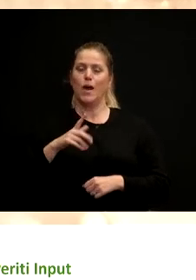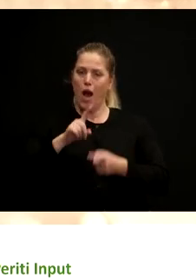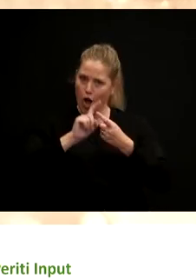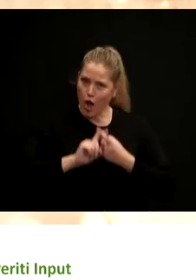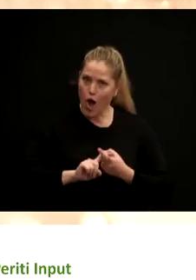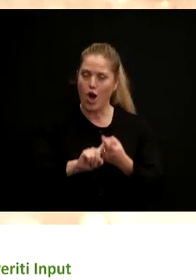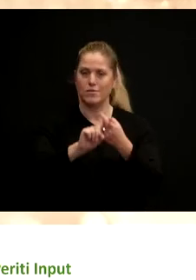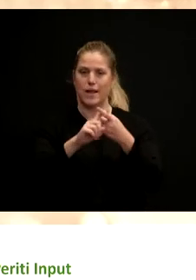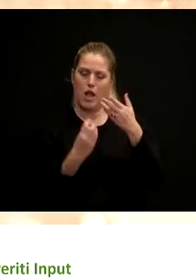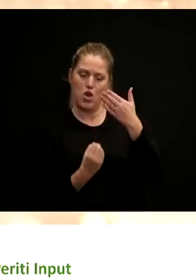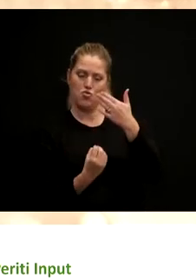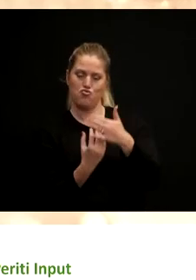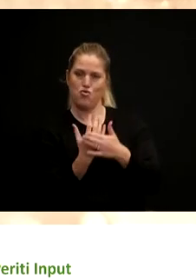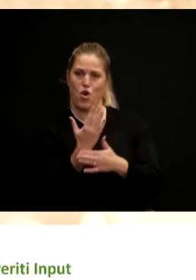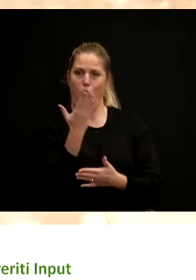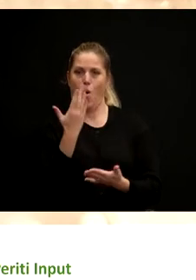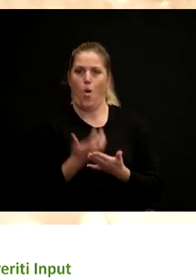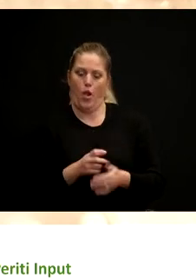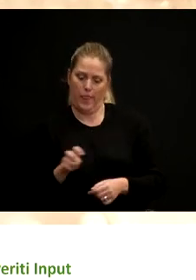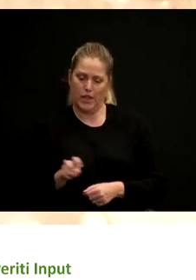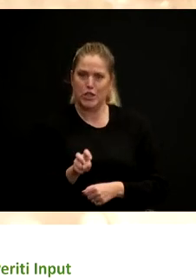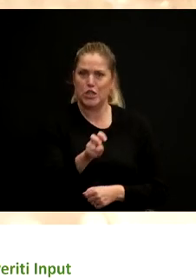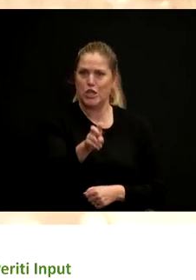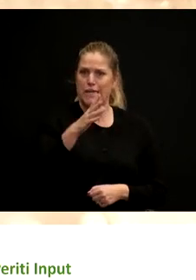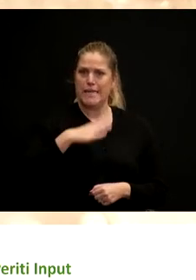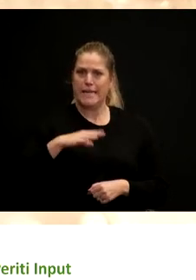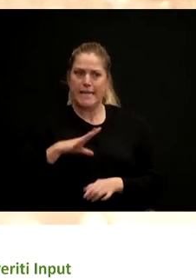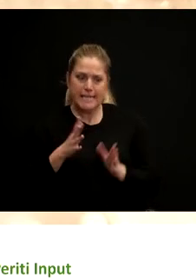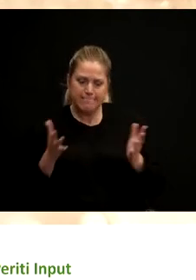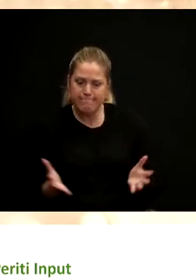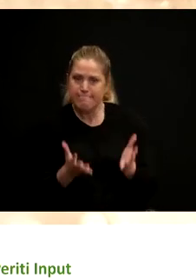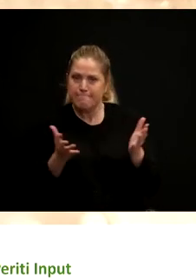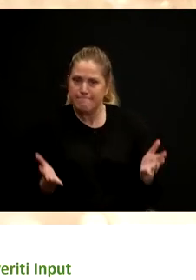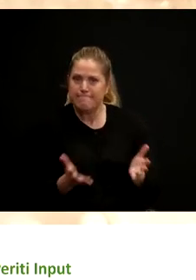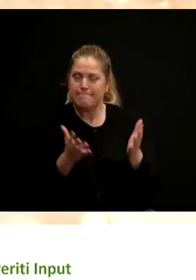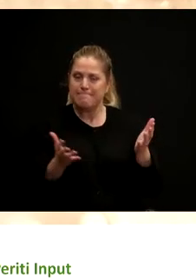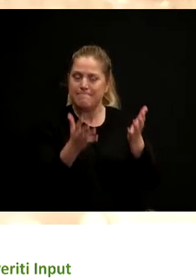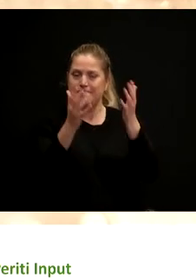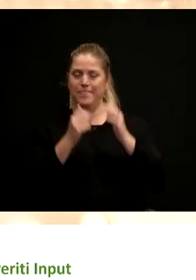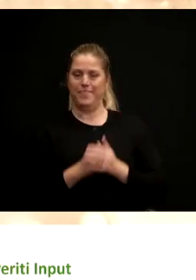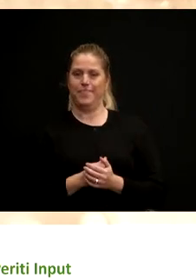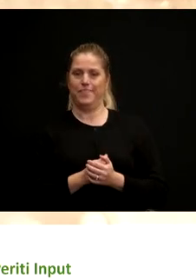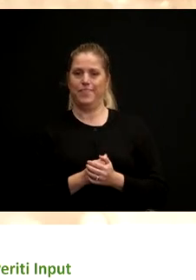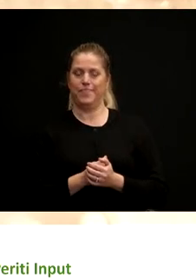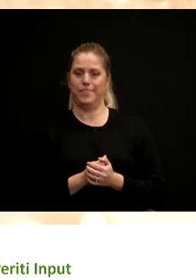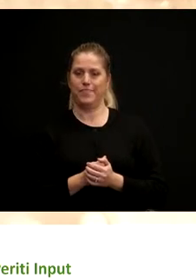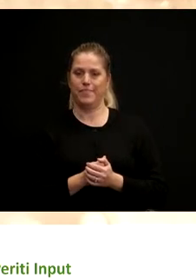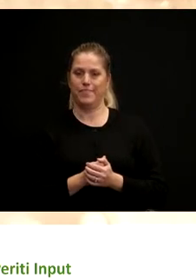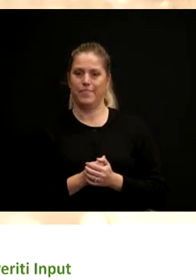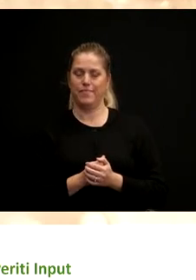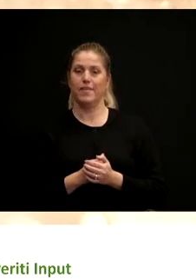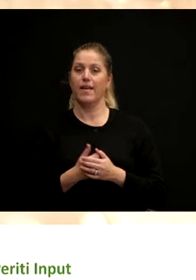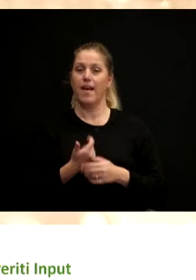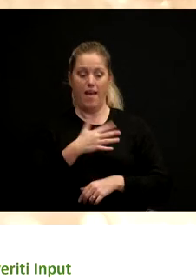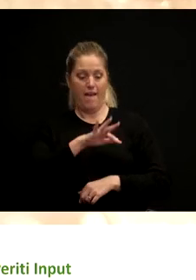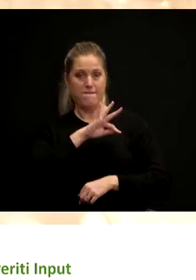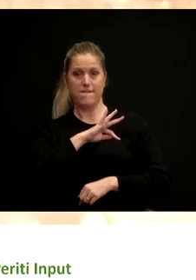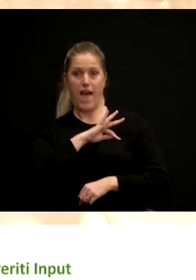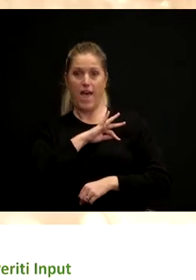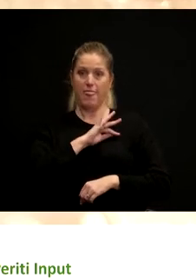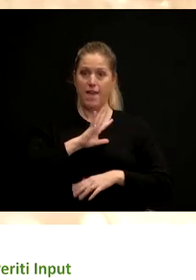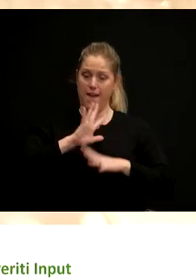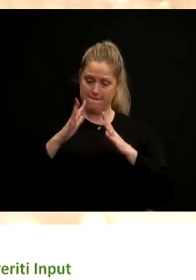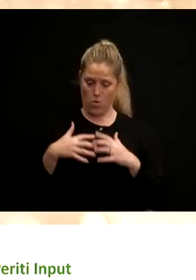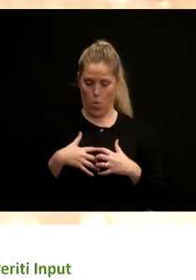All formation, therefore, is a pilgrimage that can only be made fruitfully and fearlessly by being close